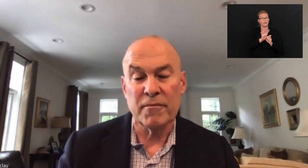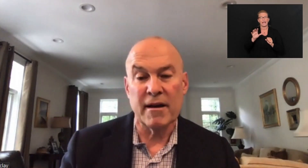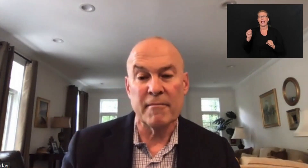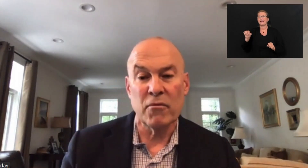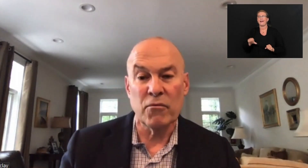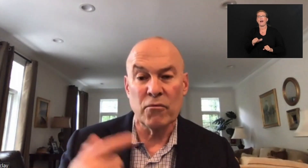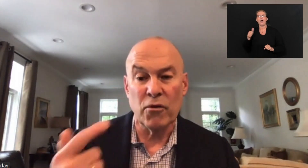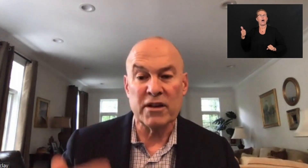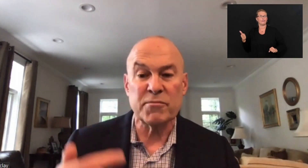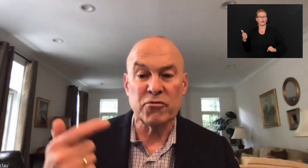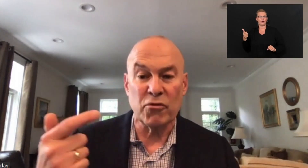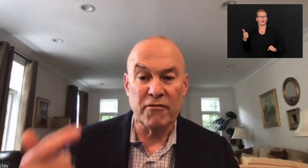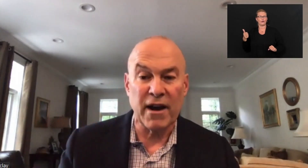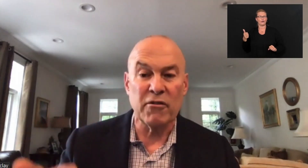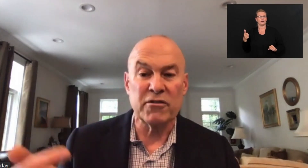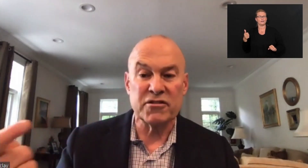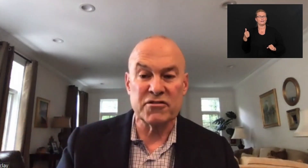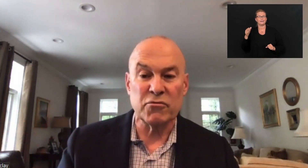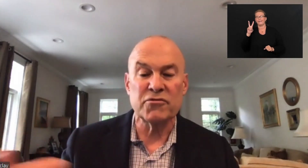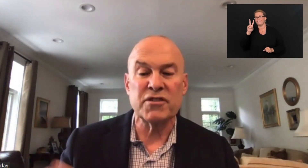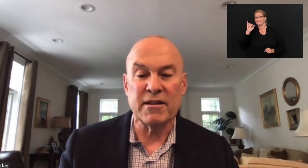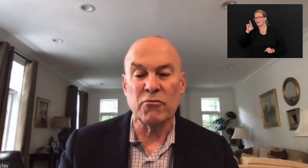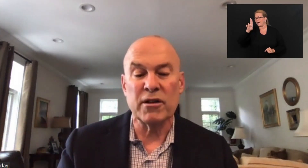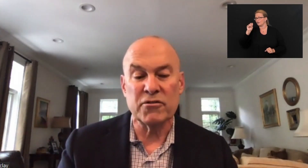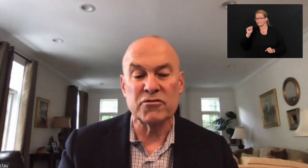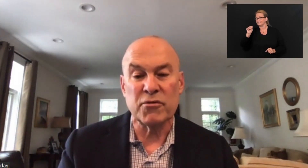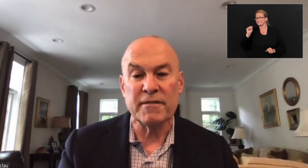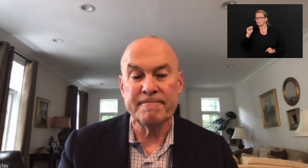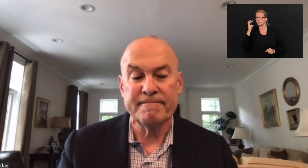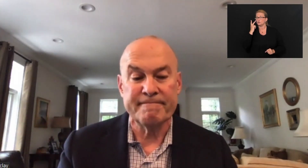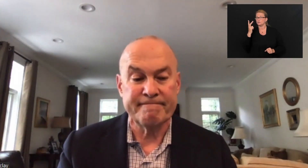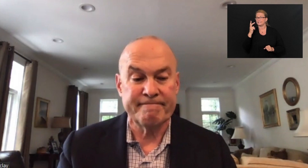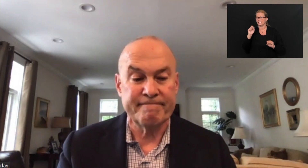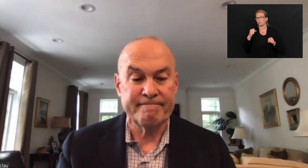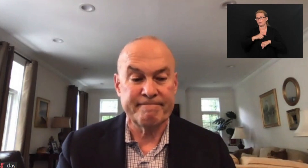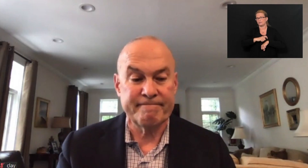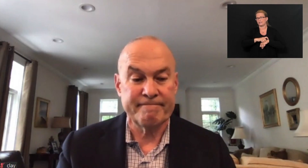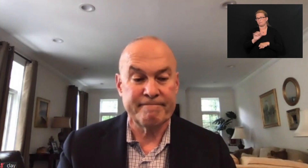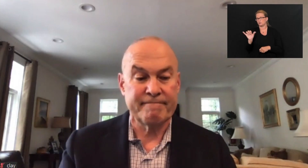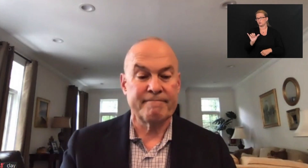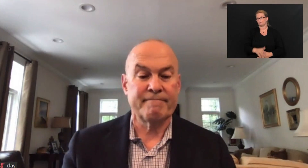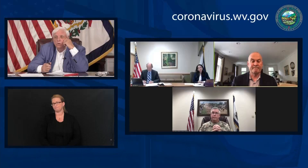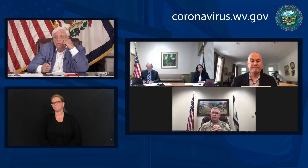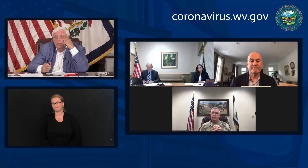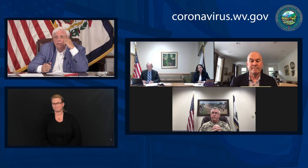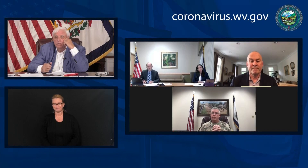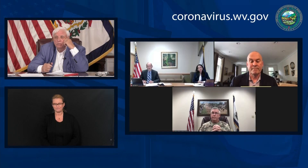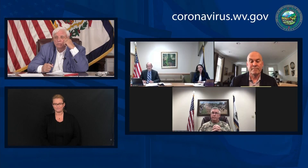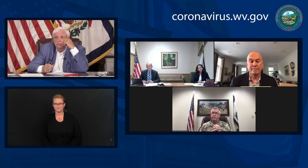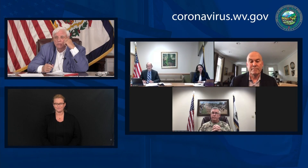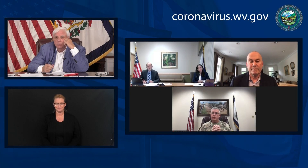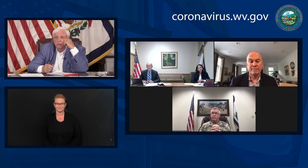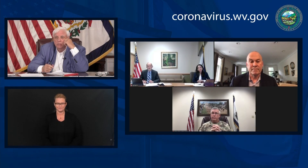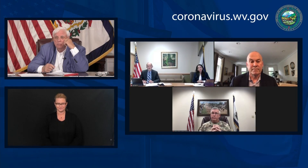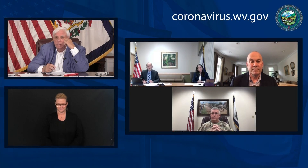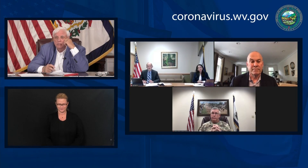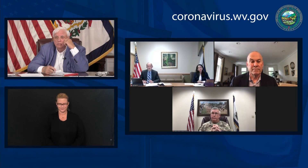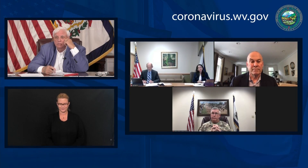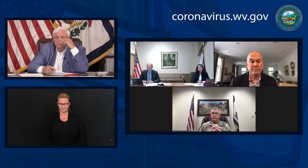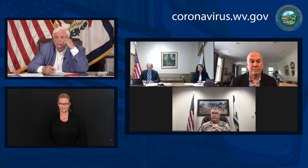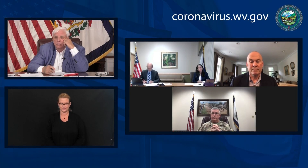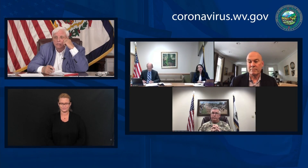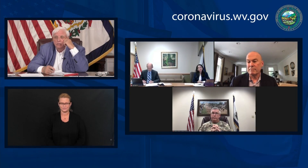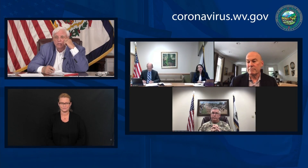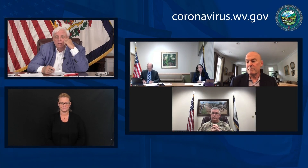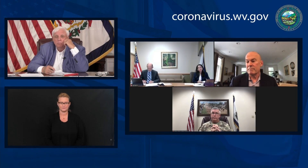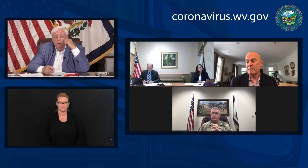other respiratory viruses that we'll see in the winter as well. All right, thank you, Paul. I want to come back just